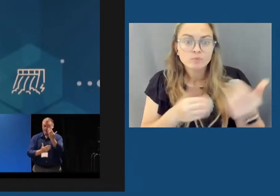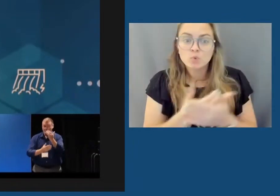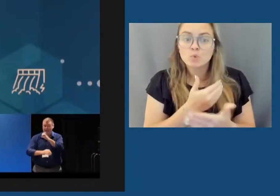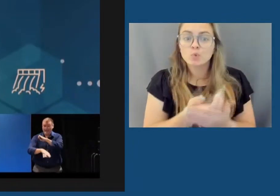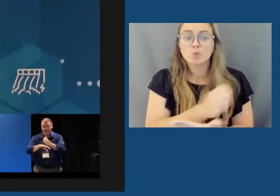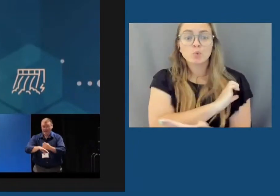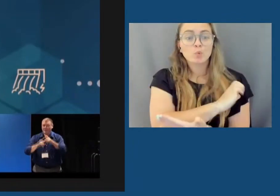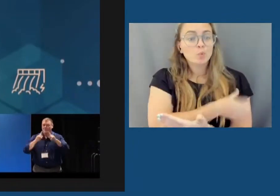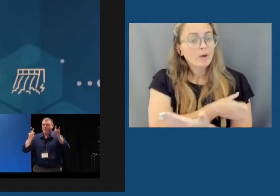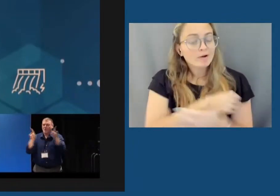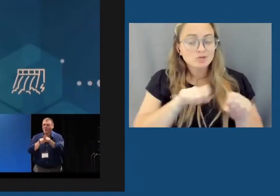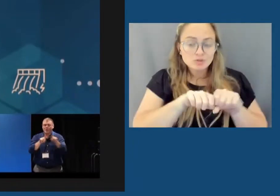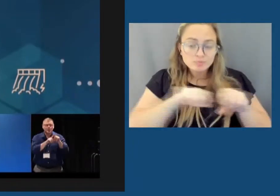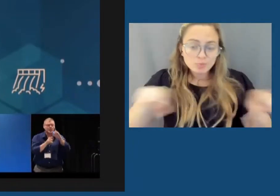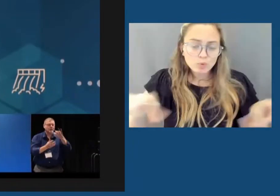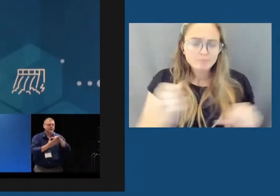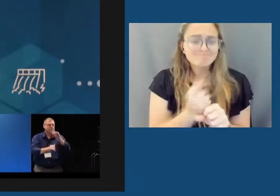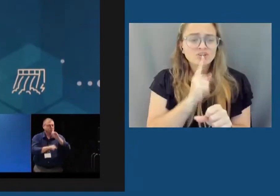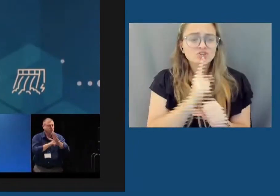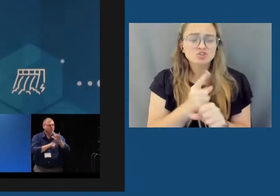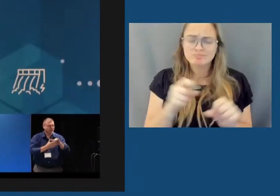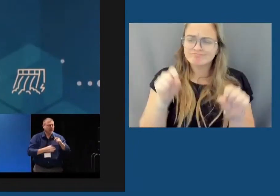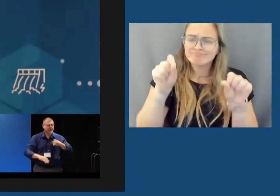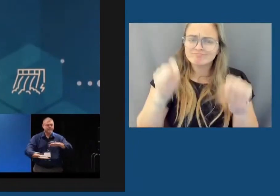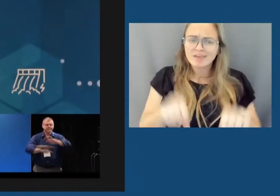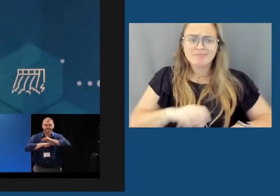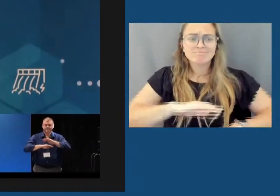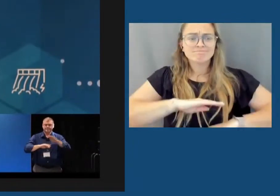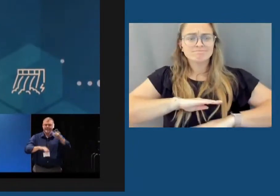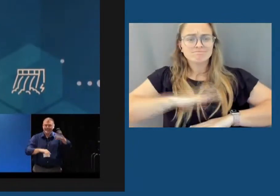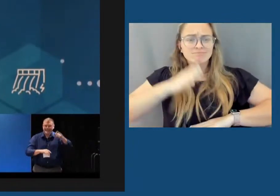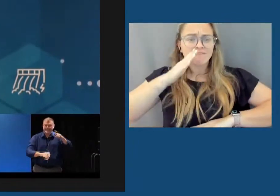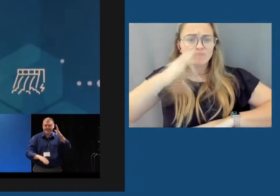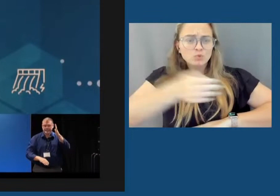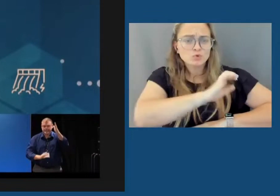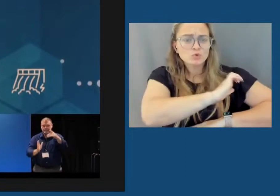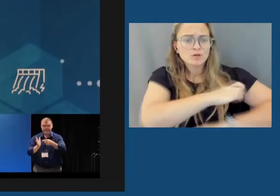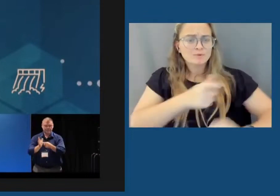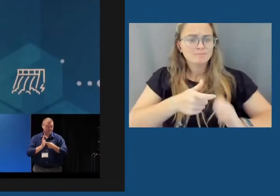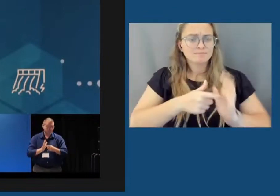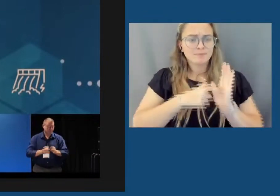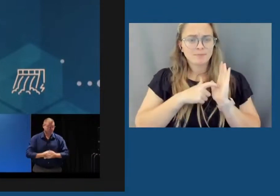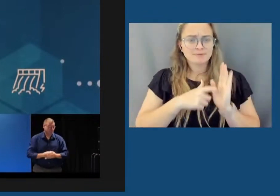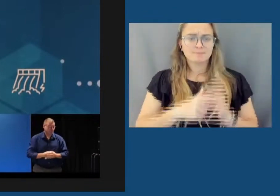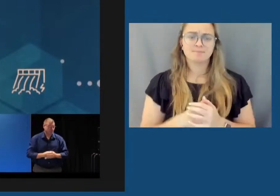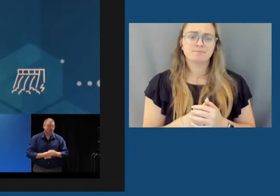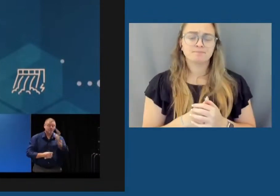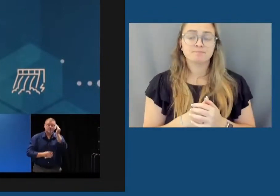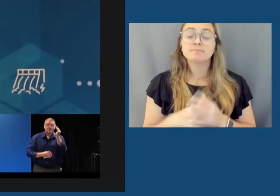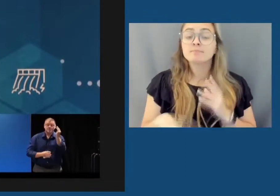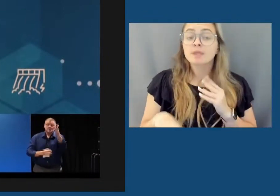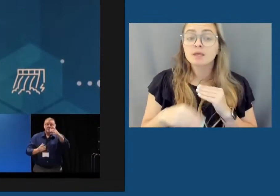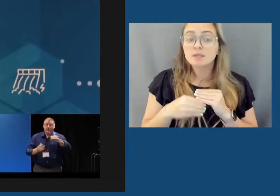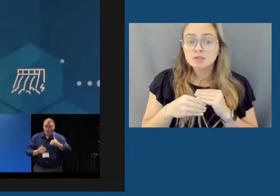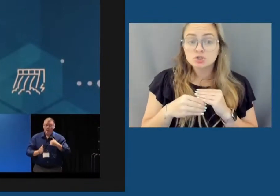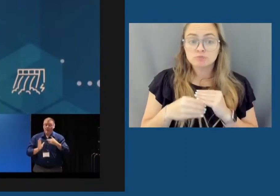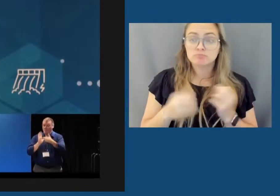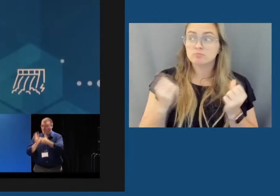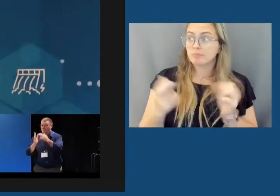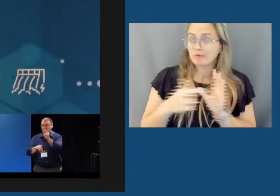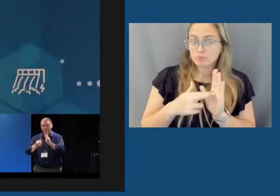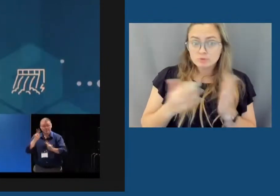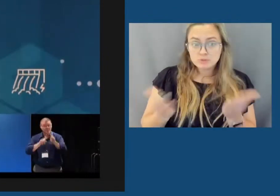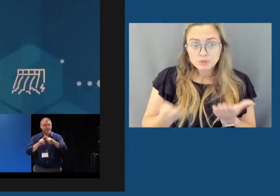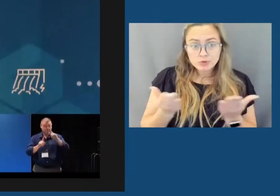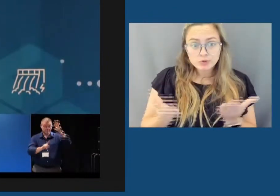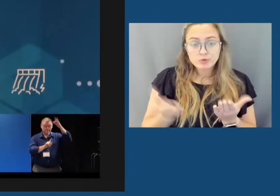but also ensure that we are able to meet future energy demands. Additionally, we have representatives here from the